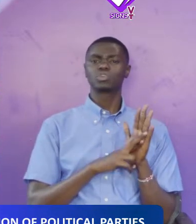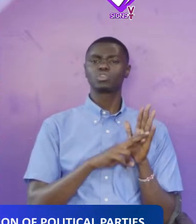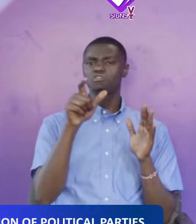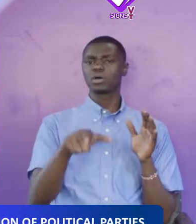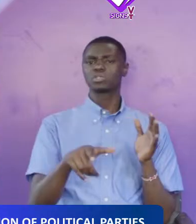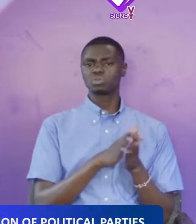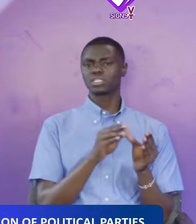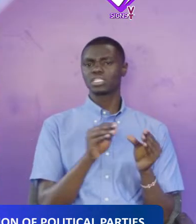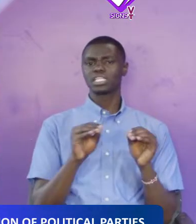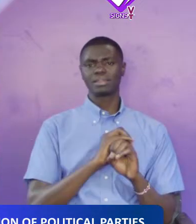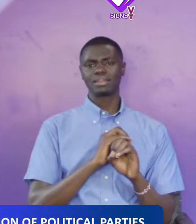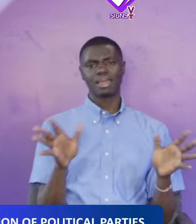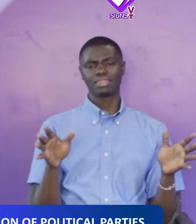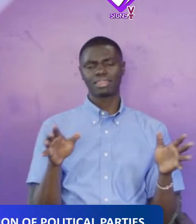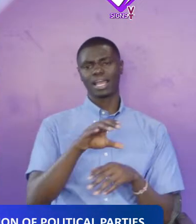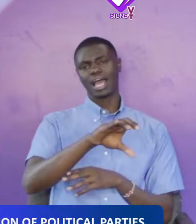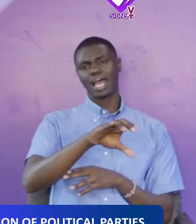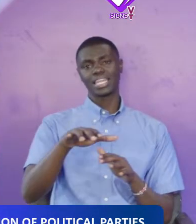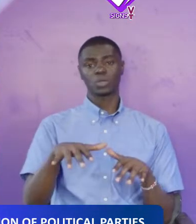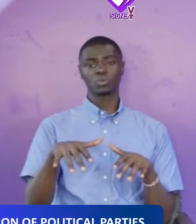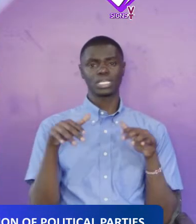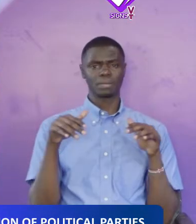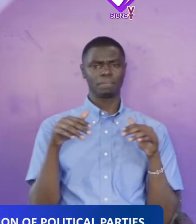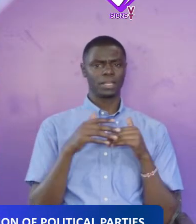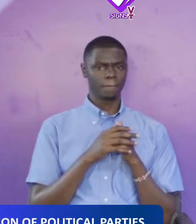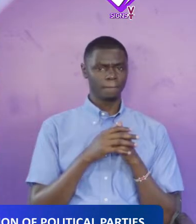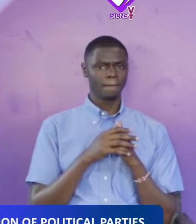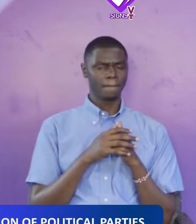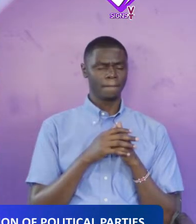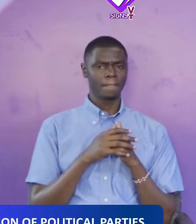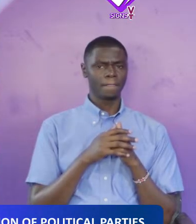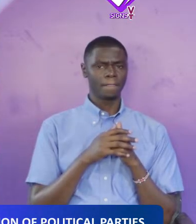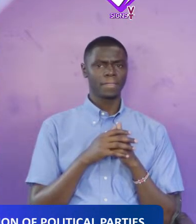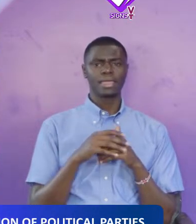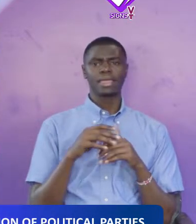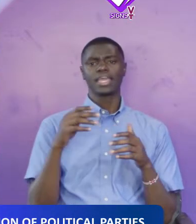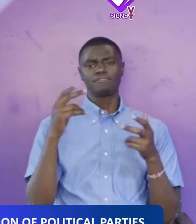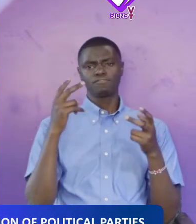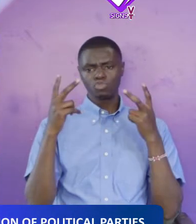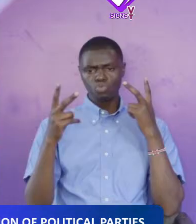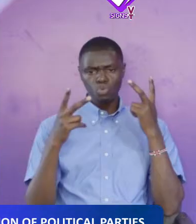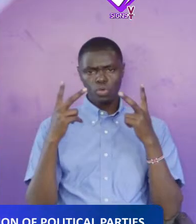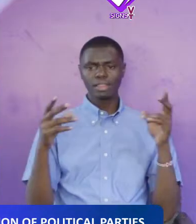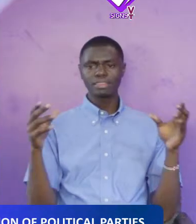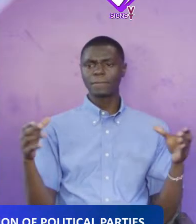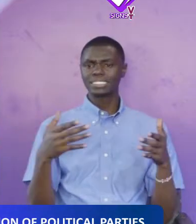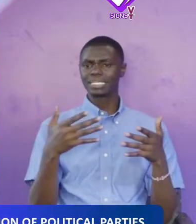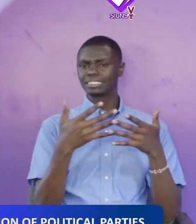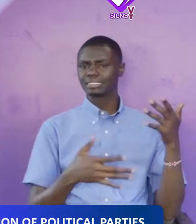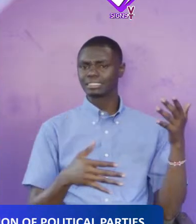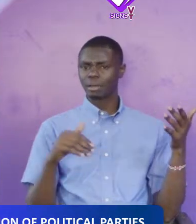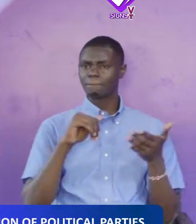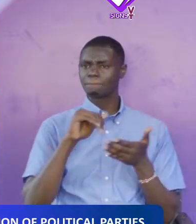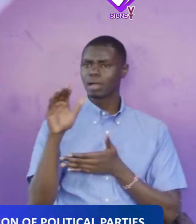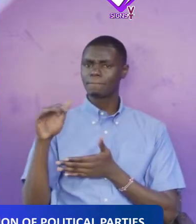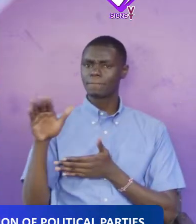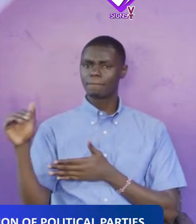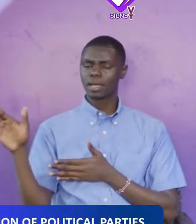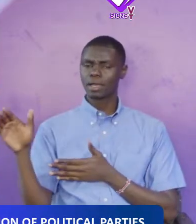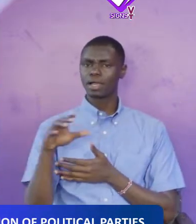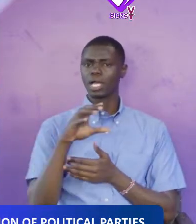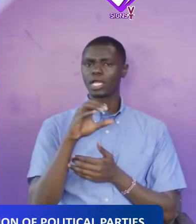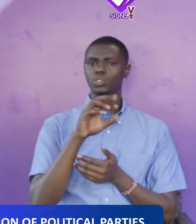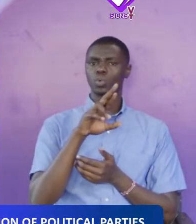with disabilities at the county assembly. And when you look at how the party lists were sent to now, and